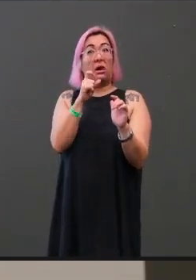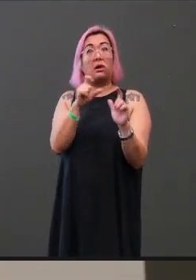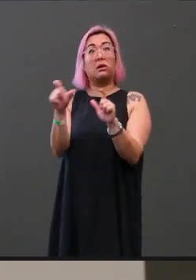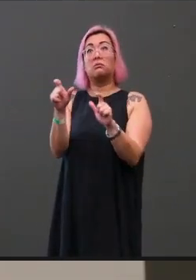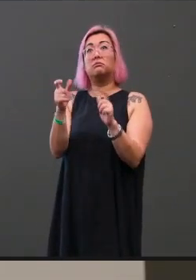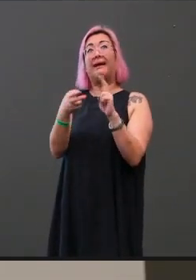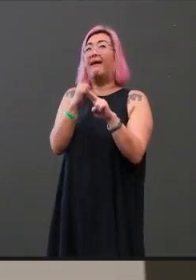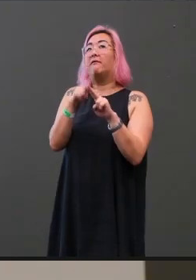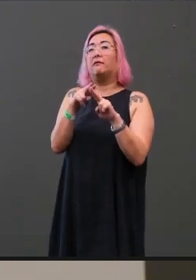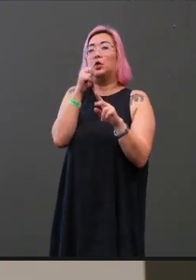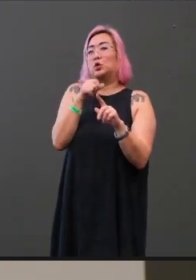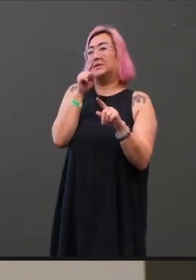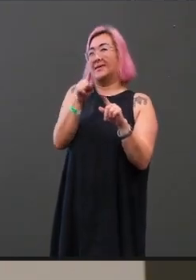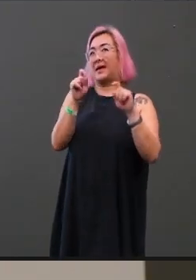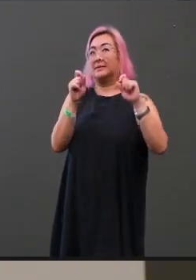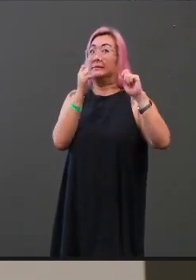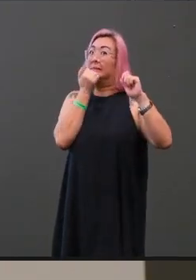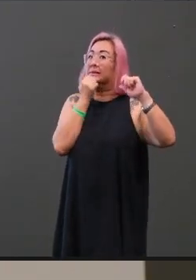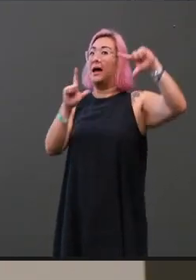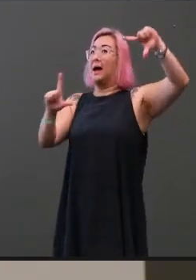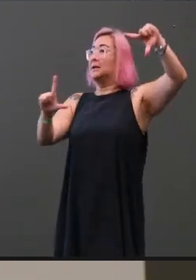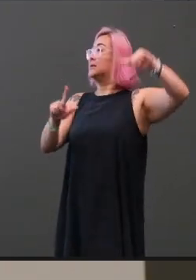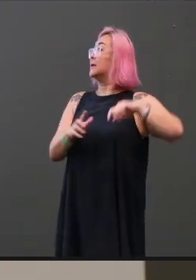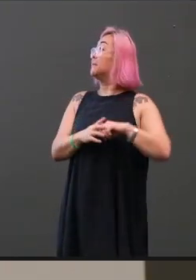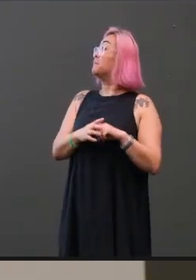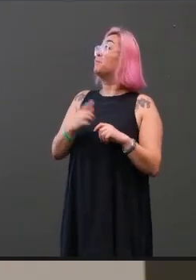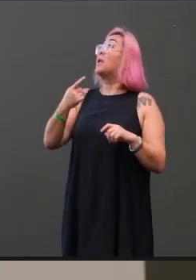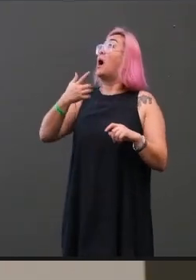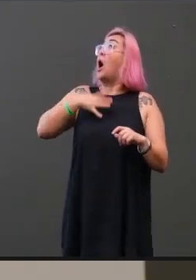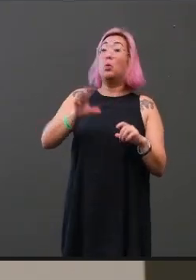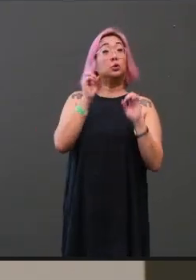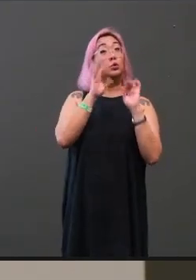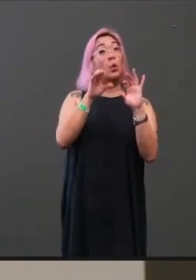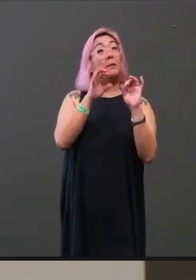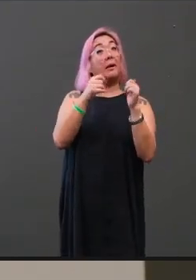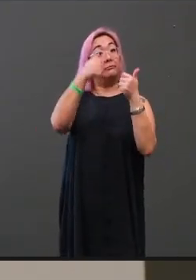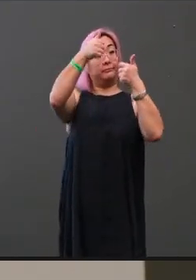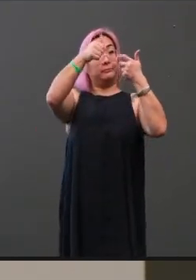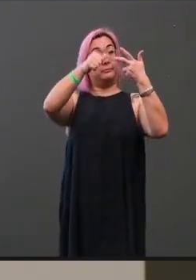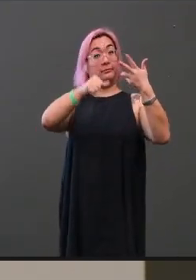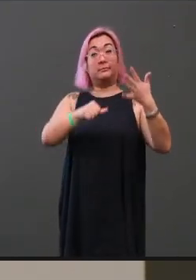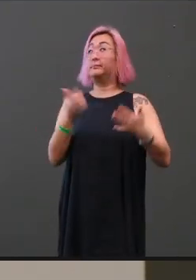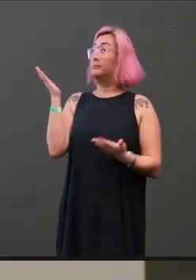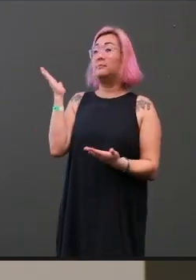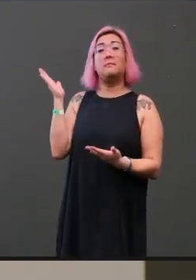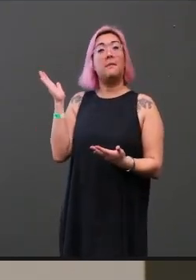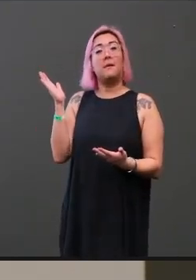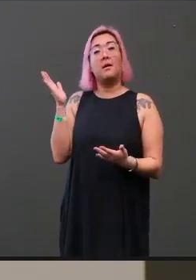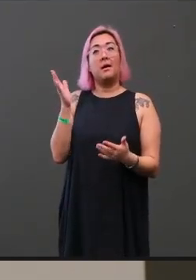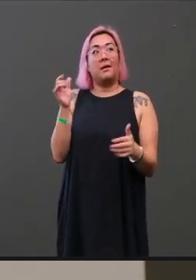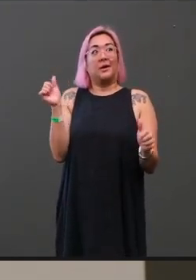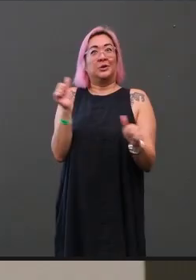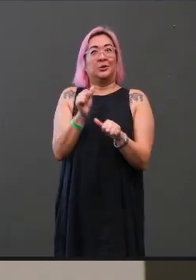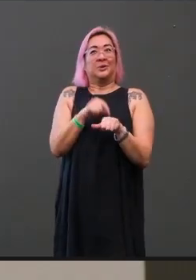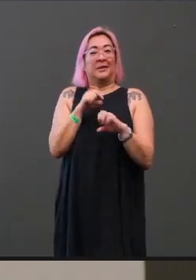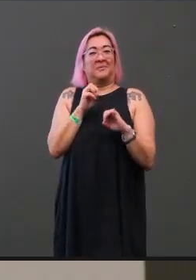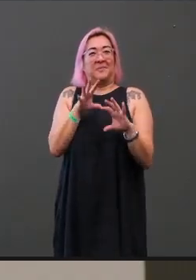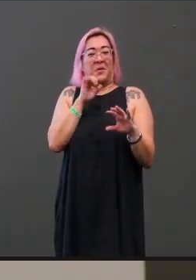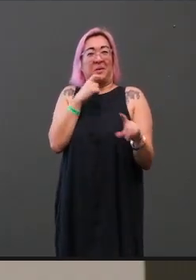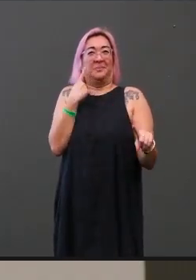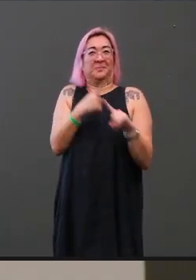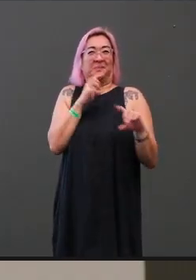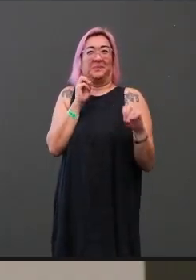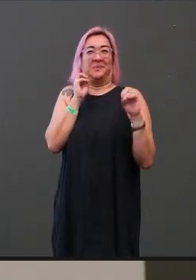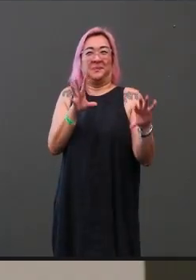And these effects are the ones I've selected and we'll talk about today. We have a bunch of stuff to get through in a very short time, or it feels like short time when you get through